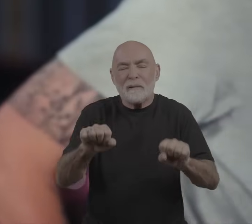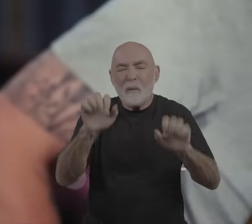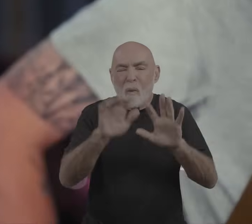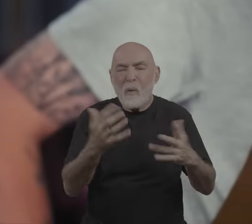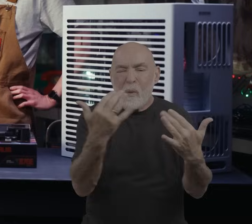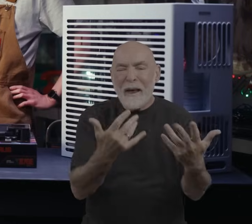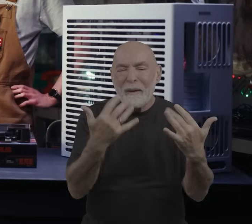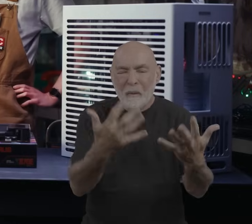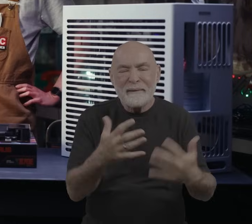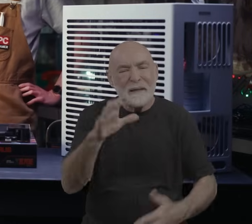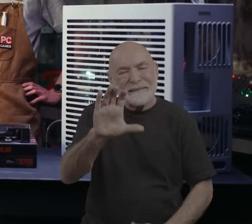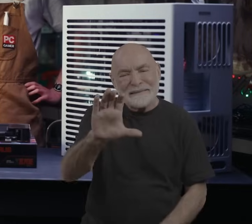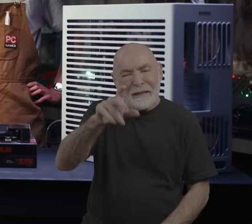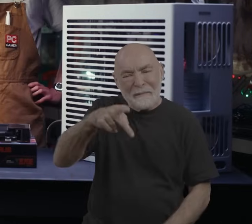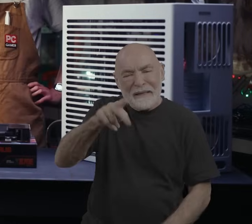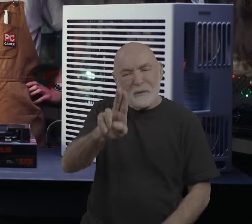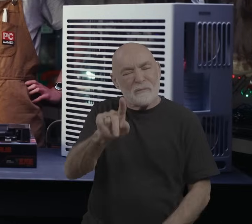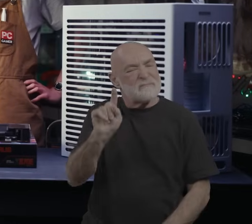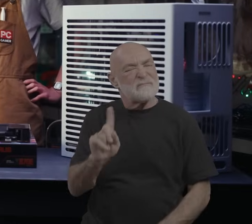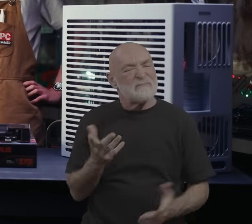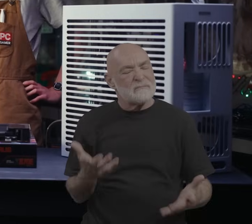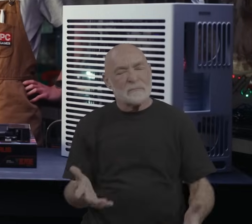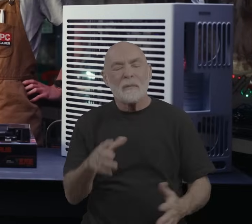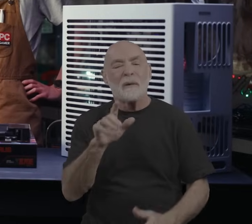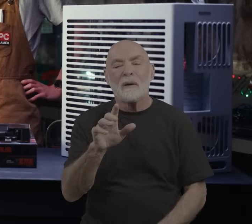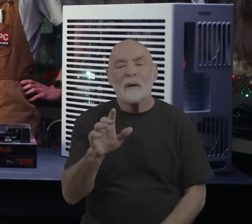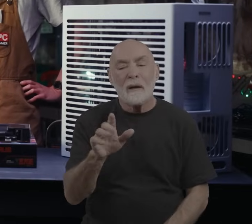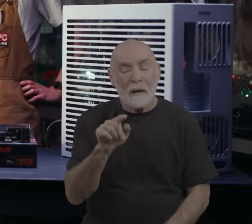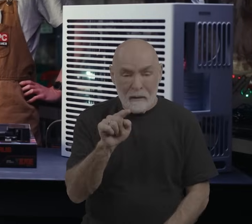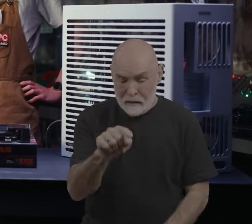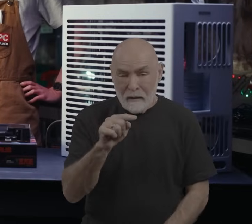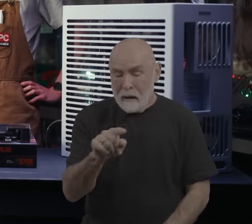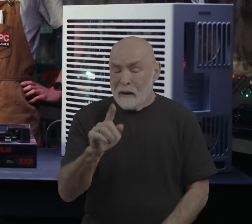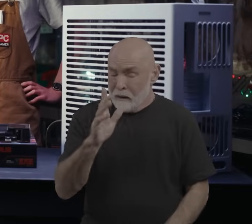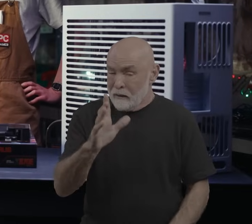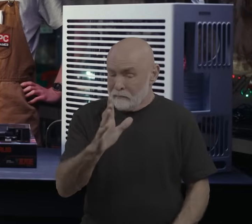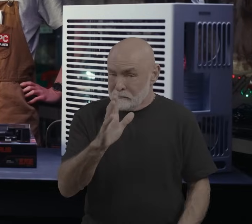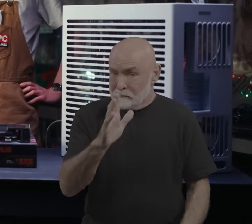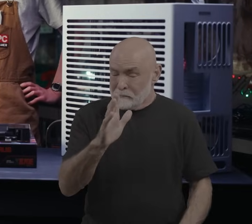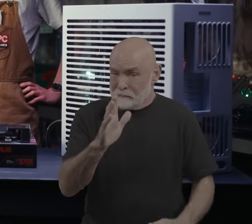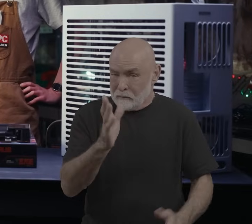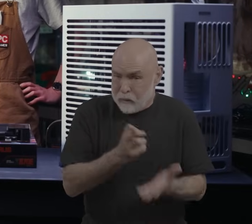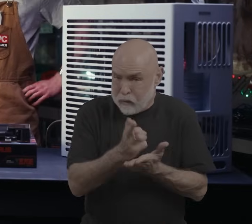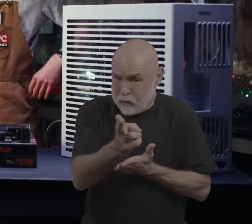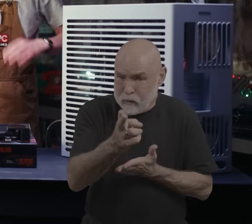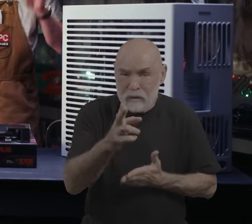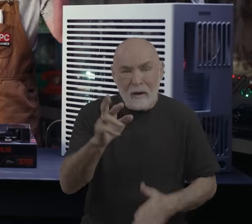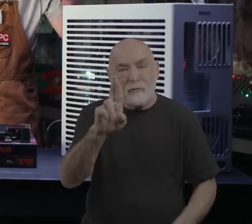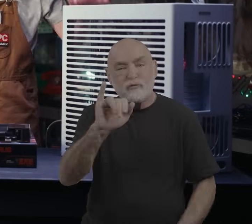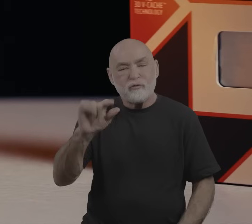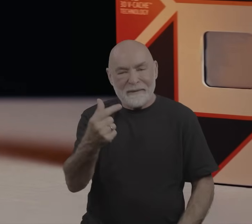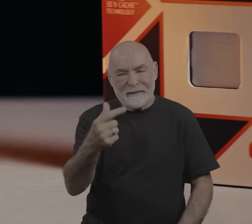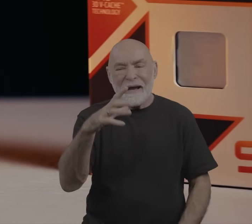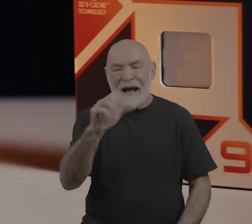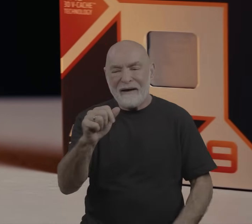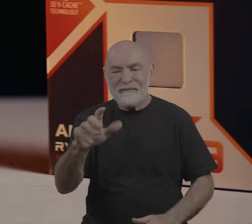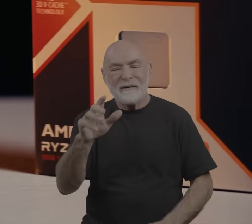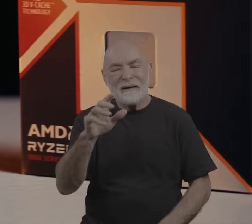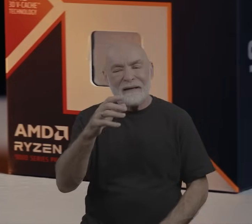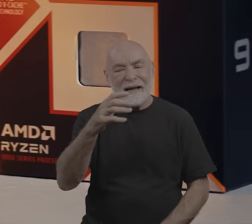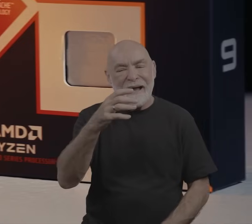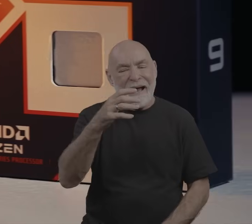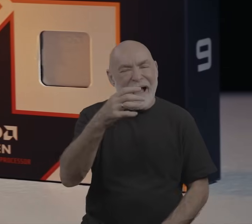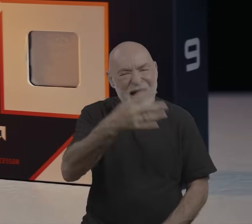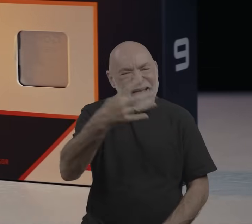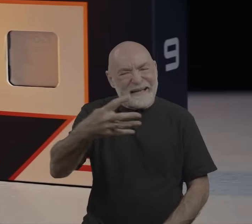ahead of ourselves, what kind of CPU is this puppy working with? It's with no small amount of envy that I say this. We're equipping the rig with an AMD